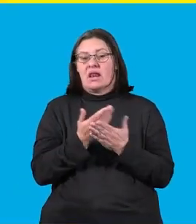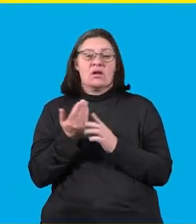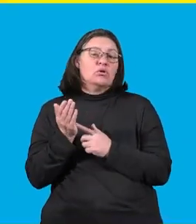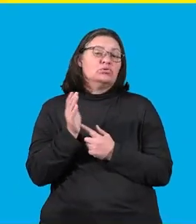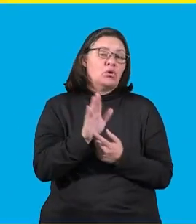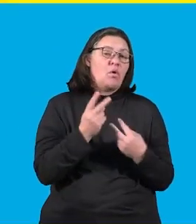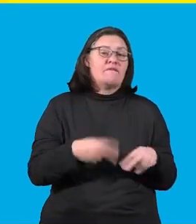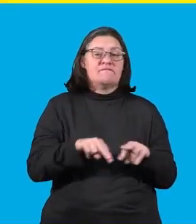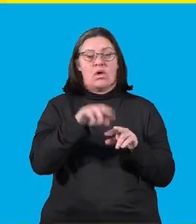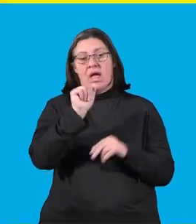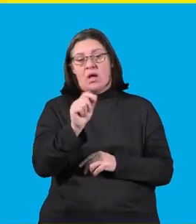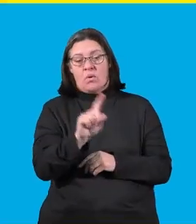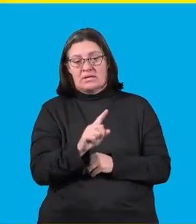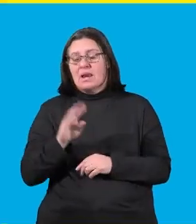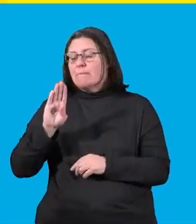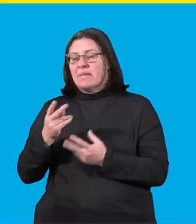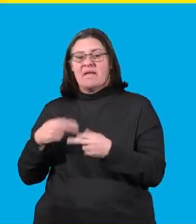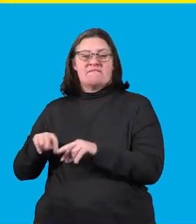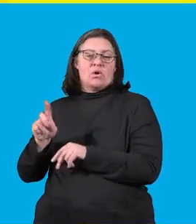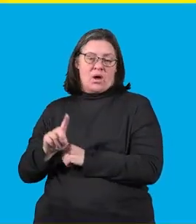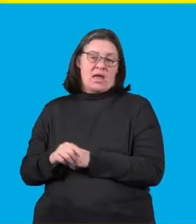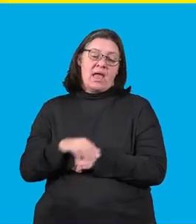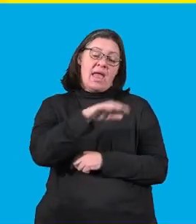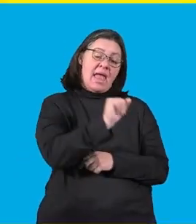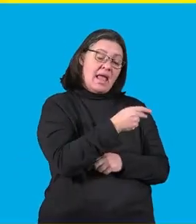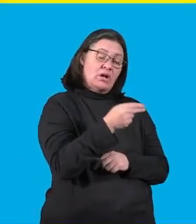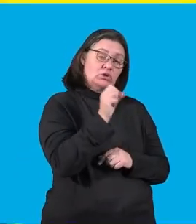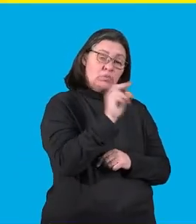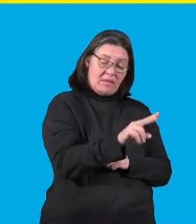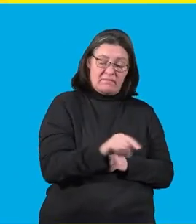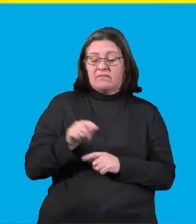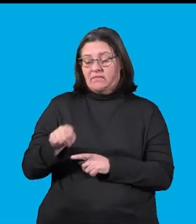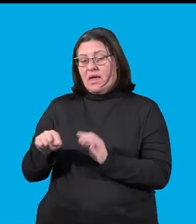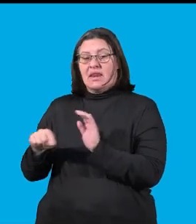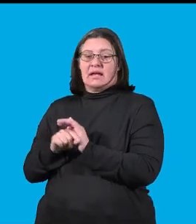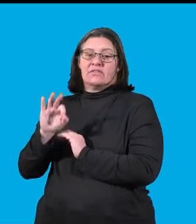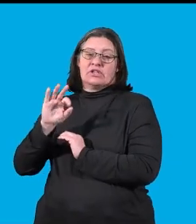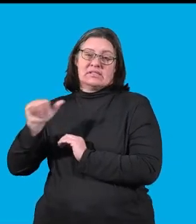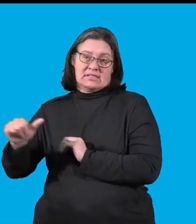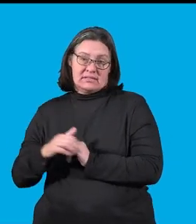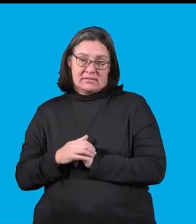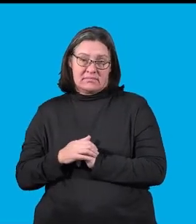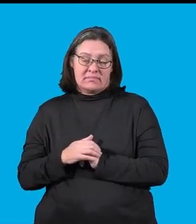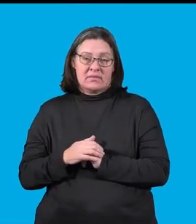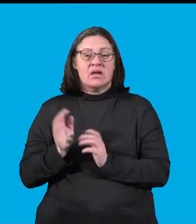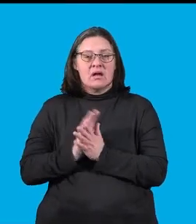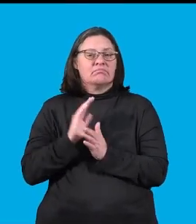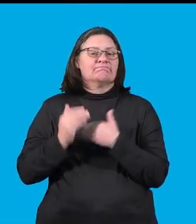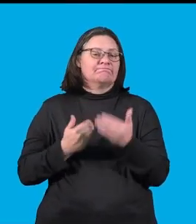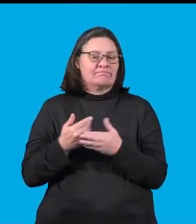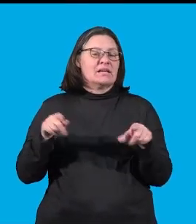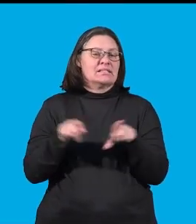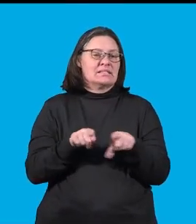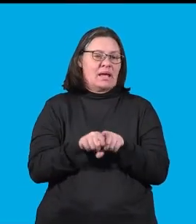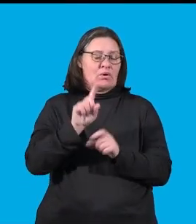and you can show what the value of a is and what the value of b is. A had to be 12 and b had to be negative 36. So let's